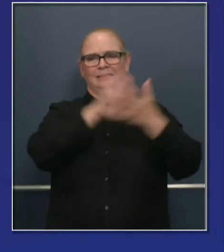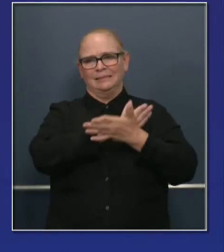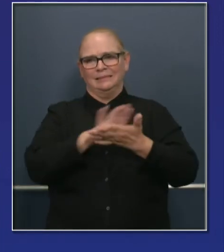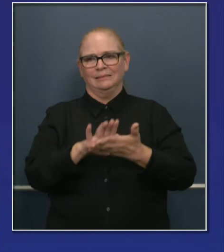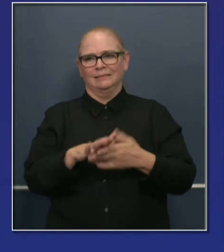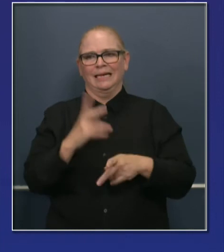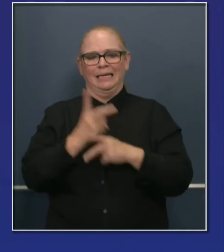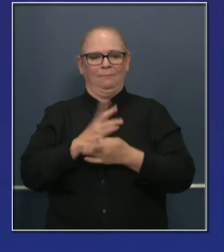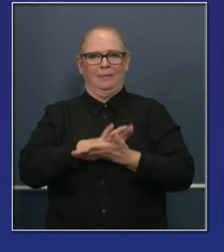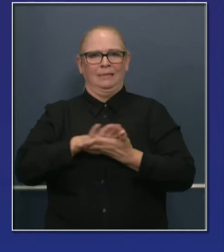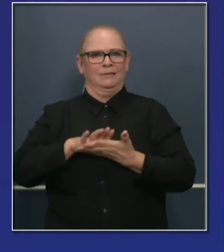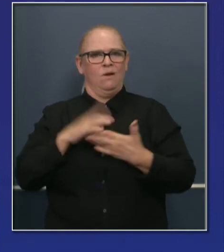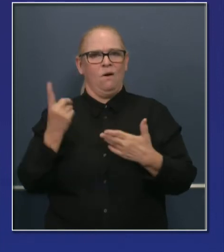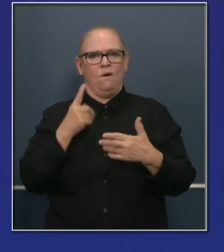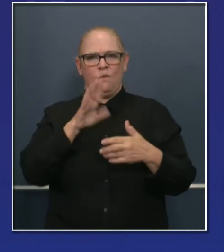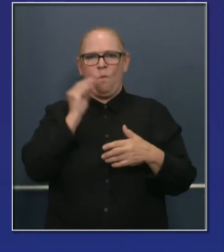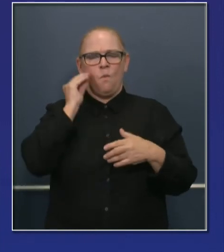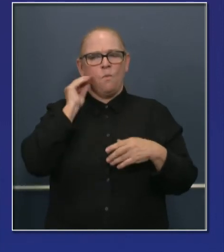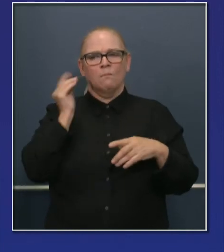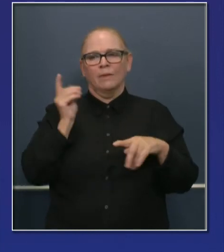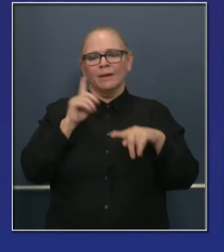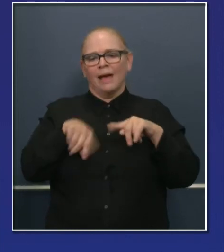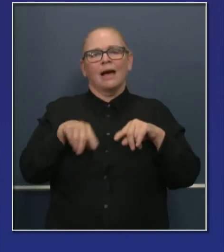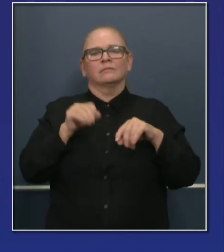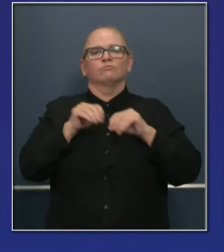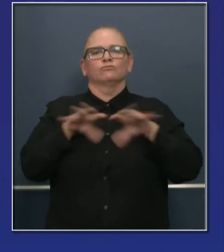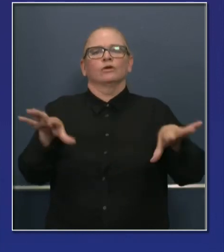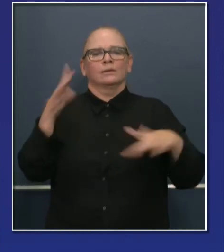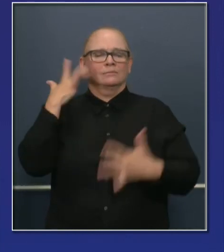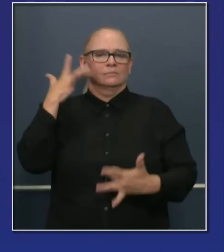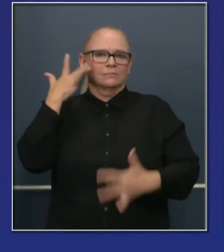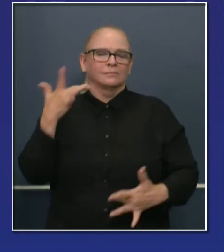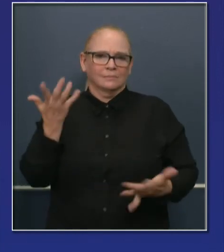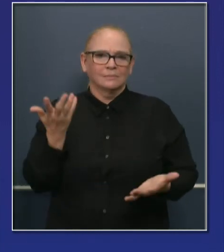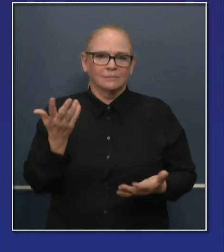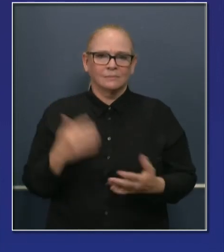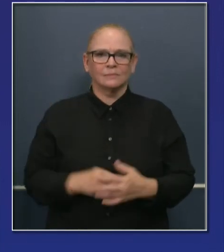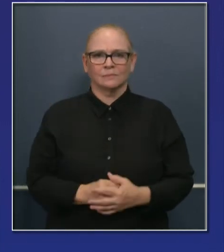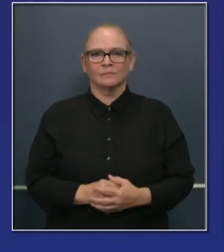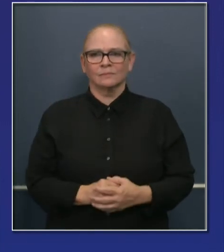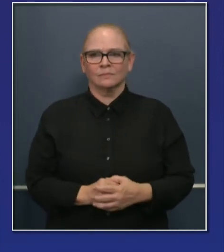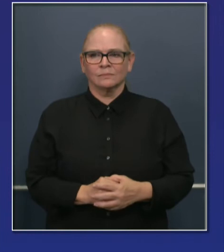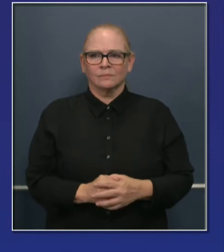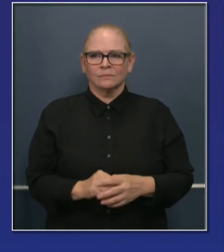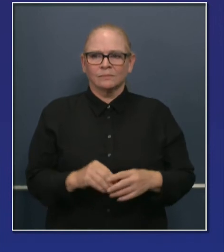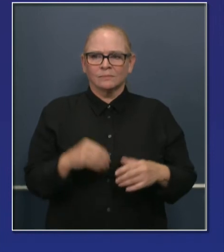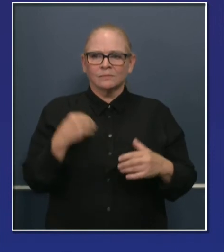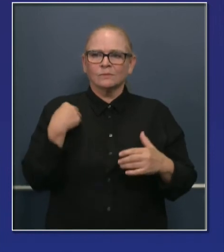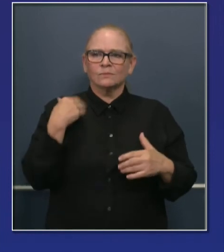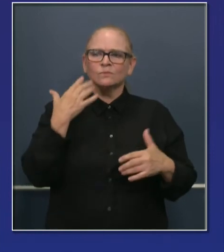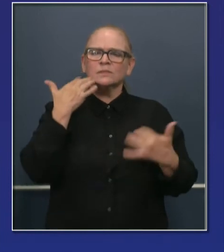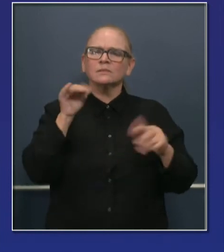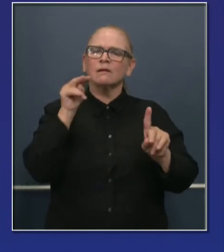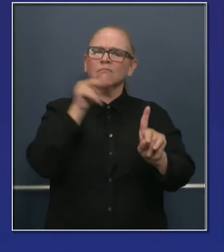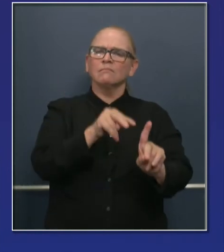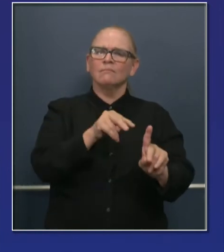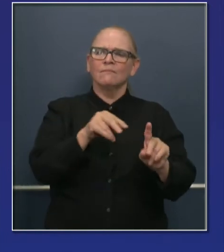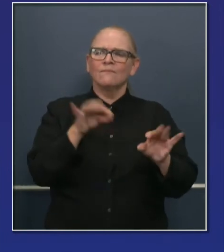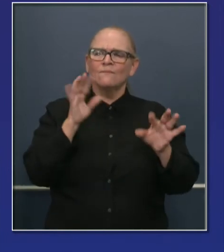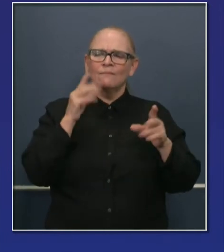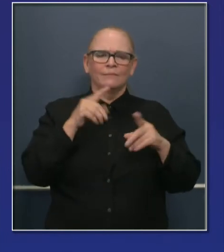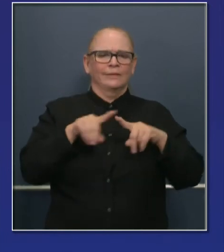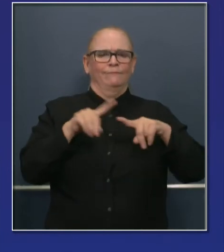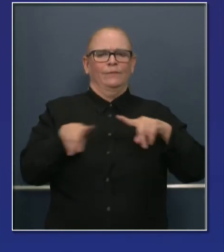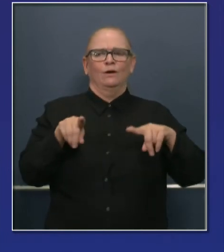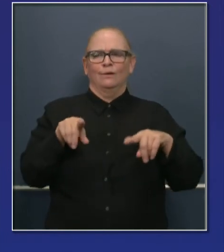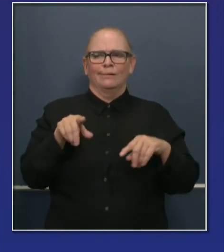the spread of this disease. We'll continue to highlight this area of focus as it continues to be